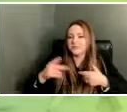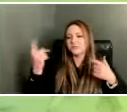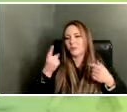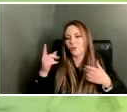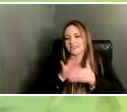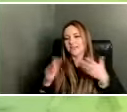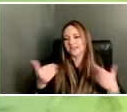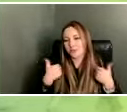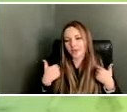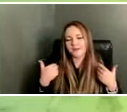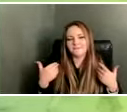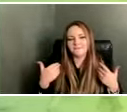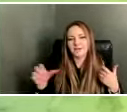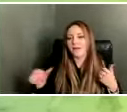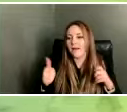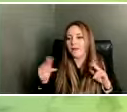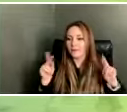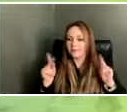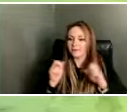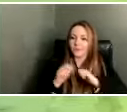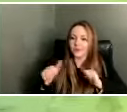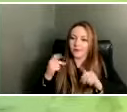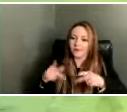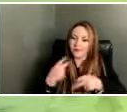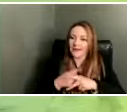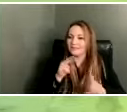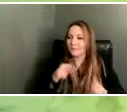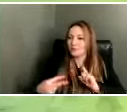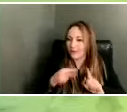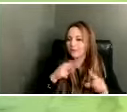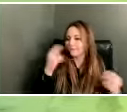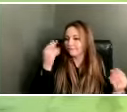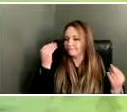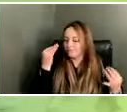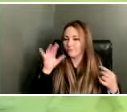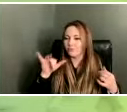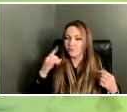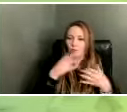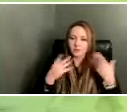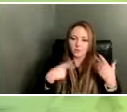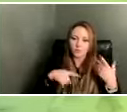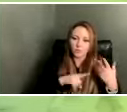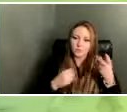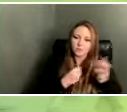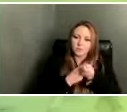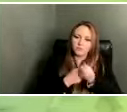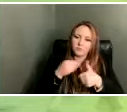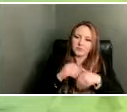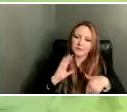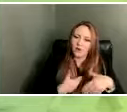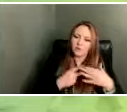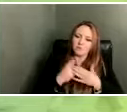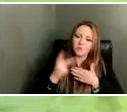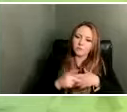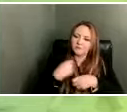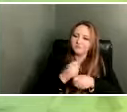have other people with other types of perspectives and thinking. And that's one of the things that we promote in our program, is to make sure